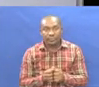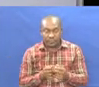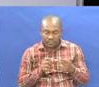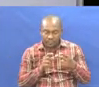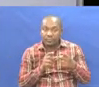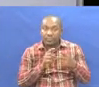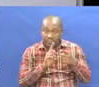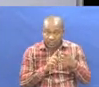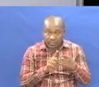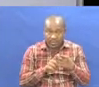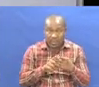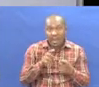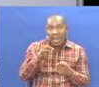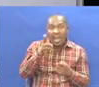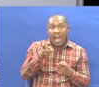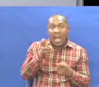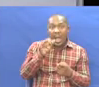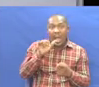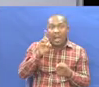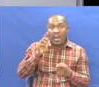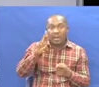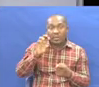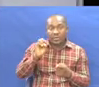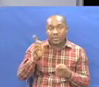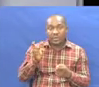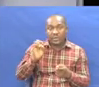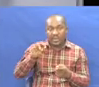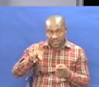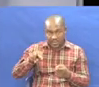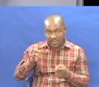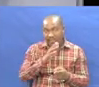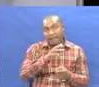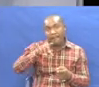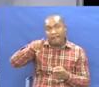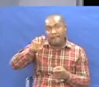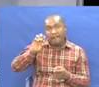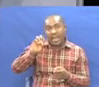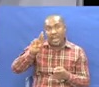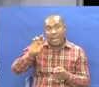This is hydrogen peroxide, hydrogen peroxide.